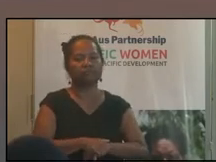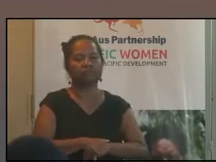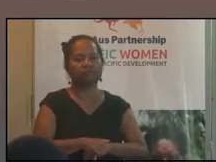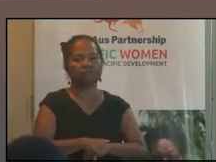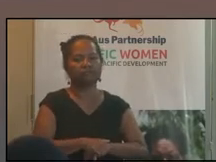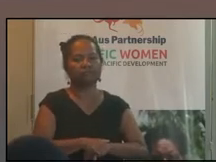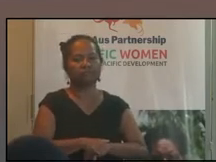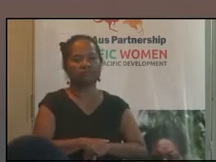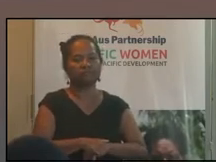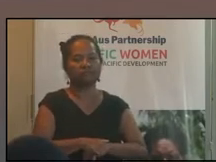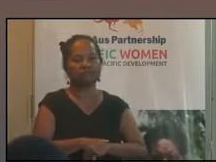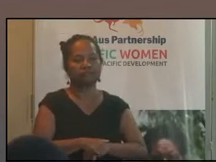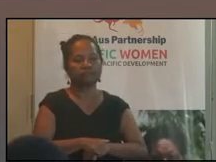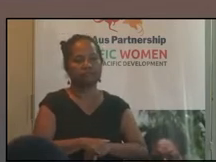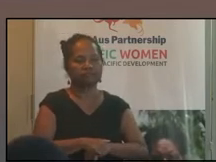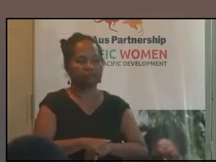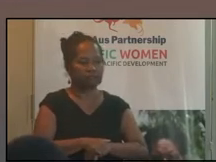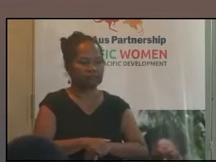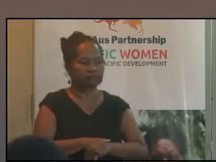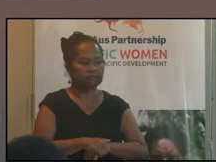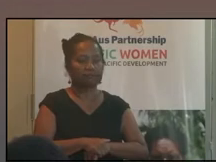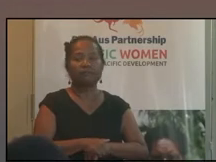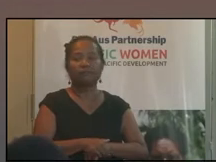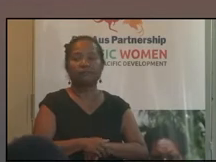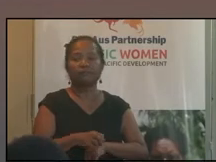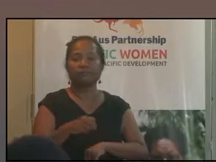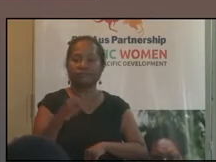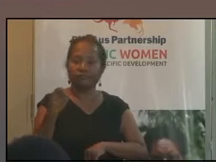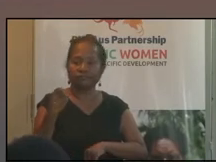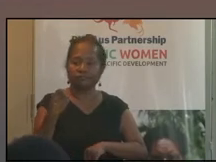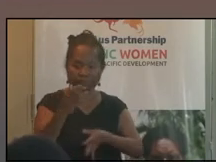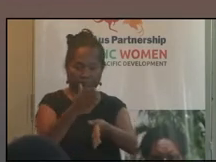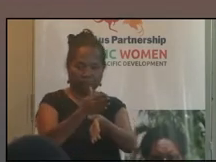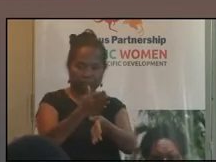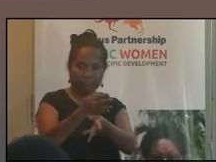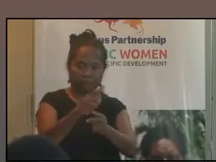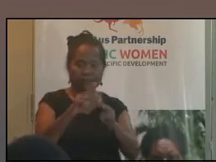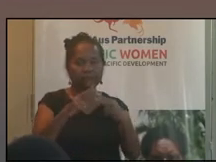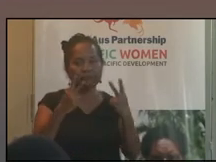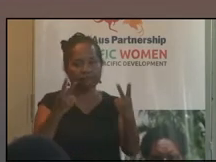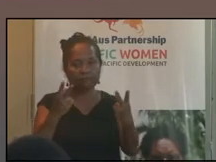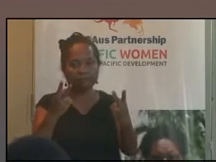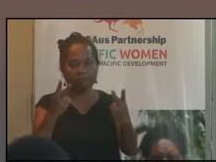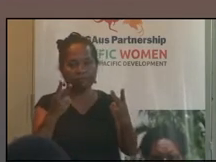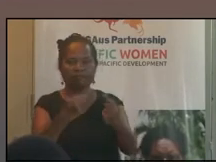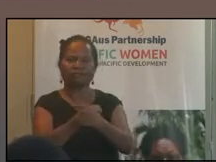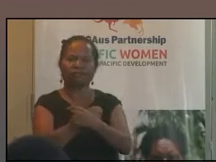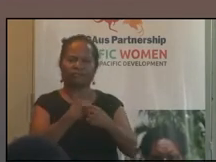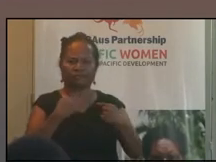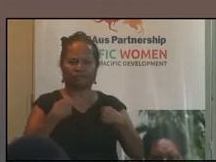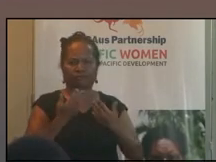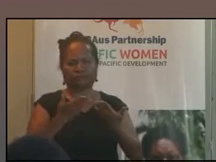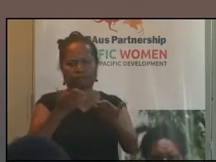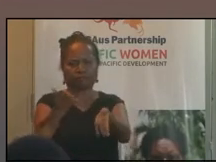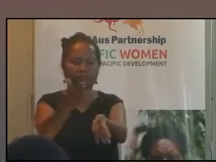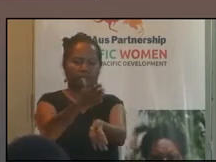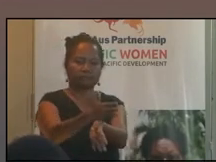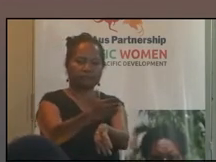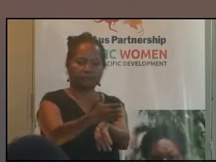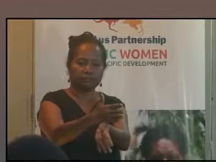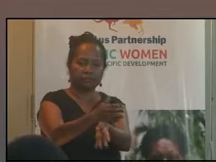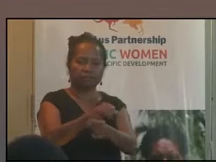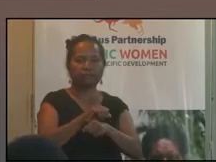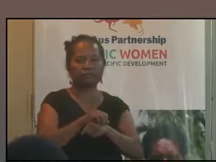So the bureaucracy was given a task to put together a proposal, and we tasked the registrar of political